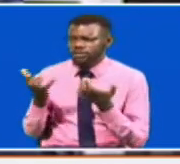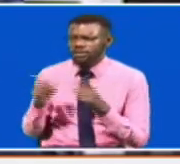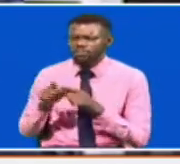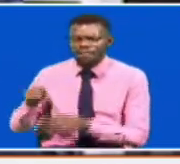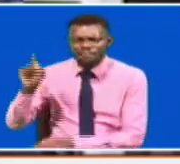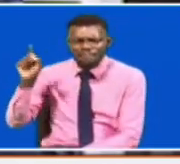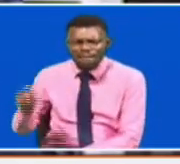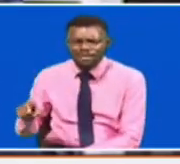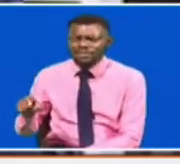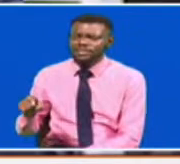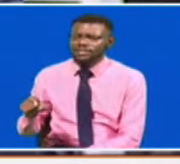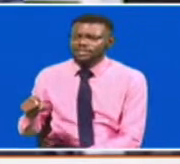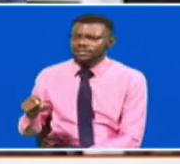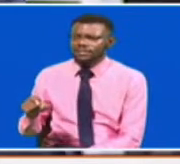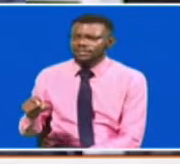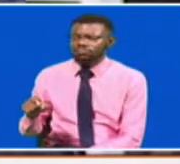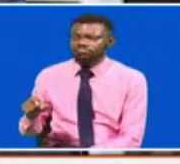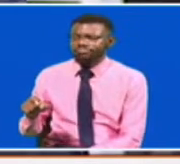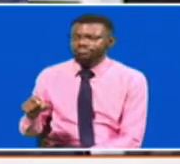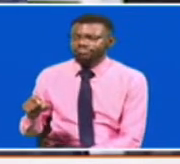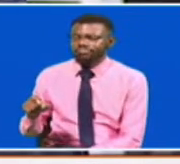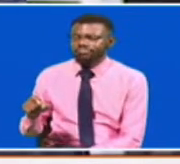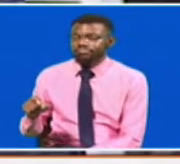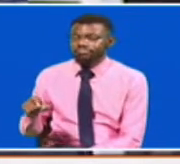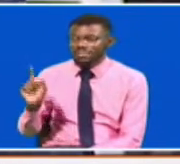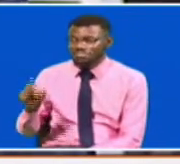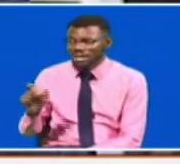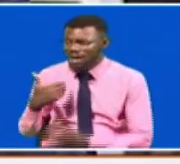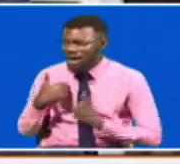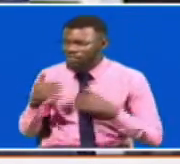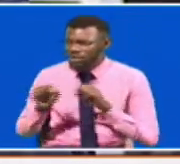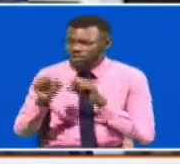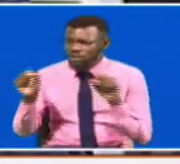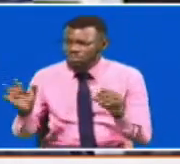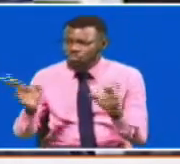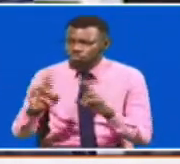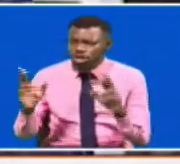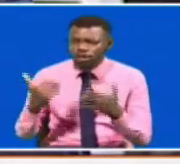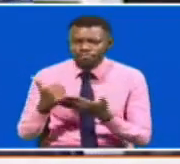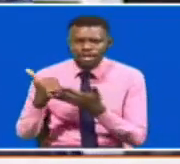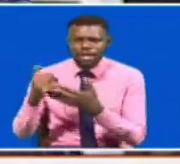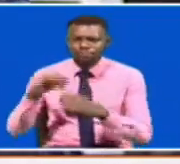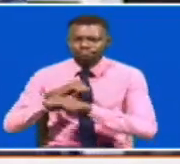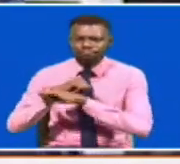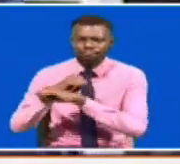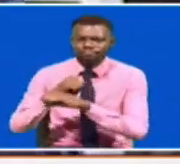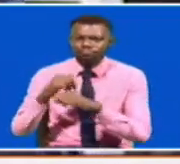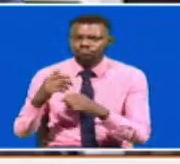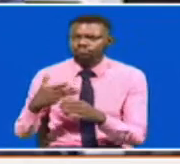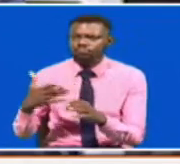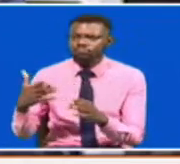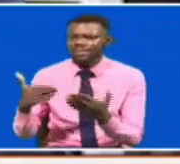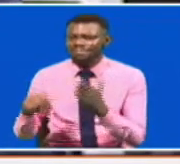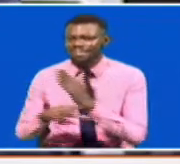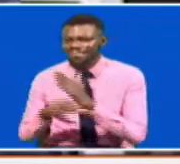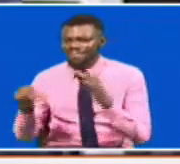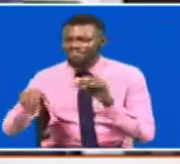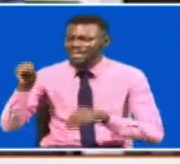must put, you know, systems in place to prevent fraud, electoral fraud.